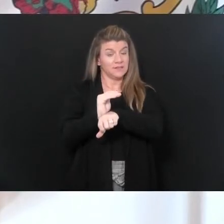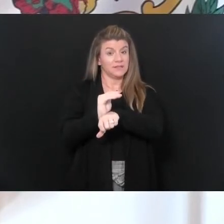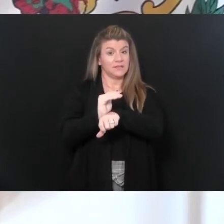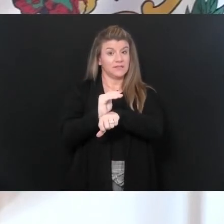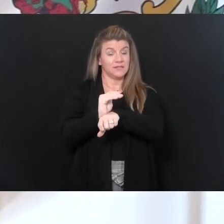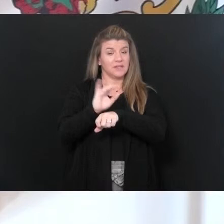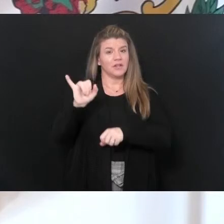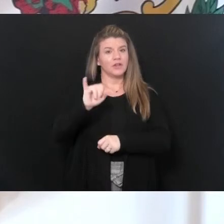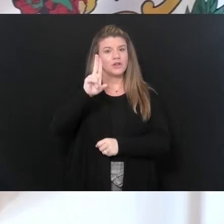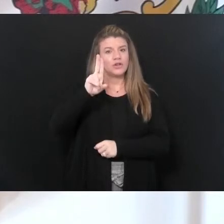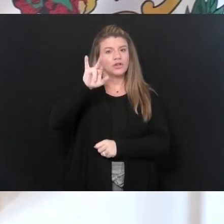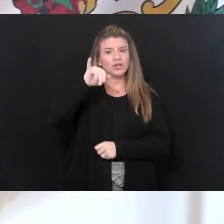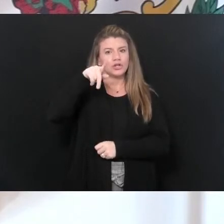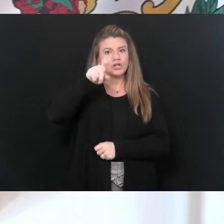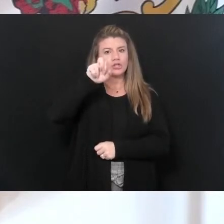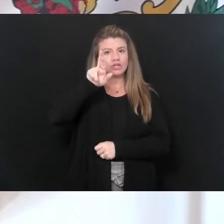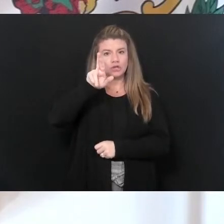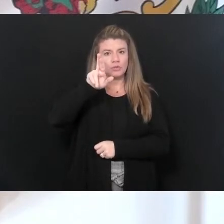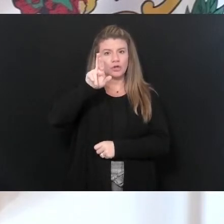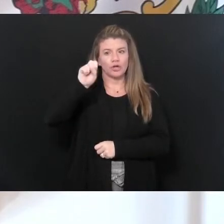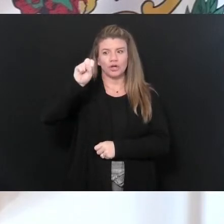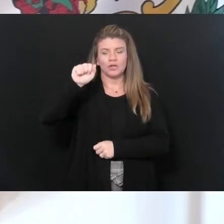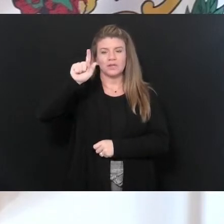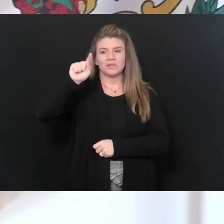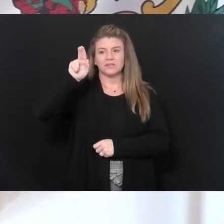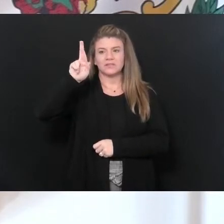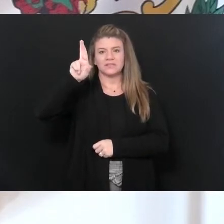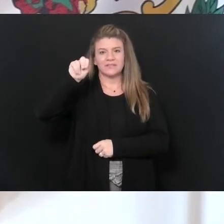with Jupiter and Saturn, I guess, crossing